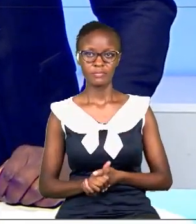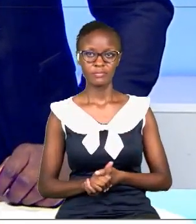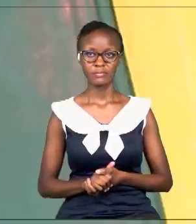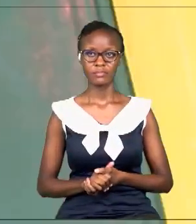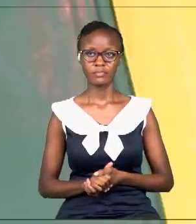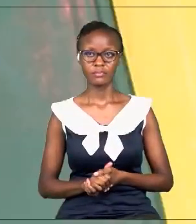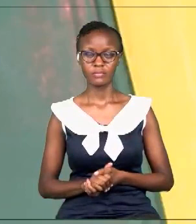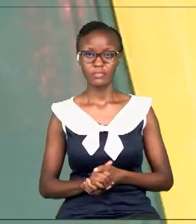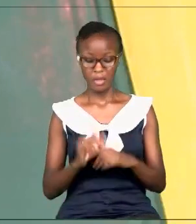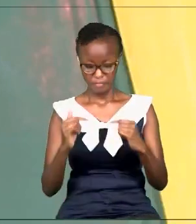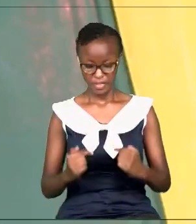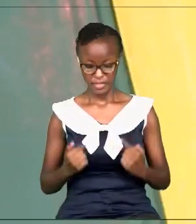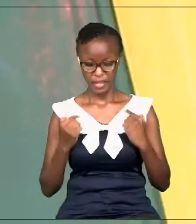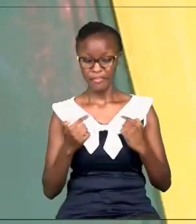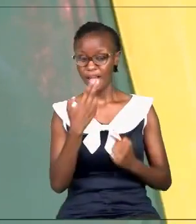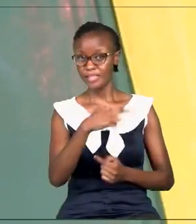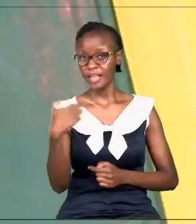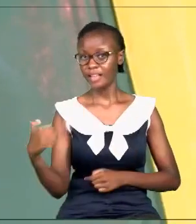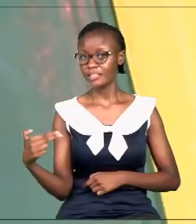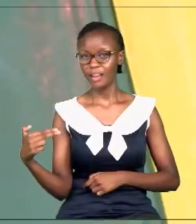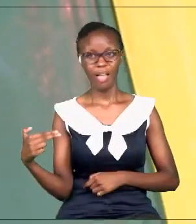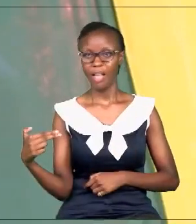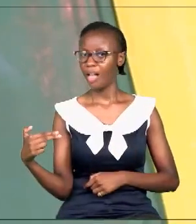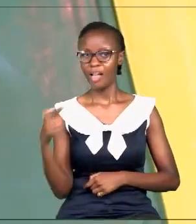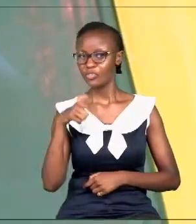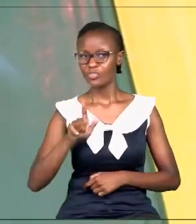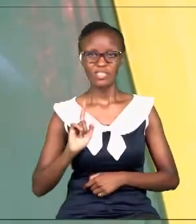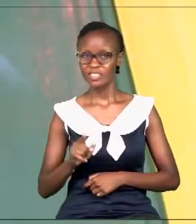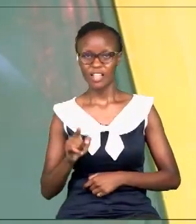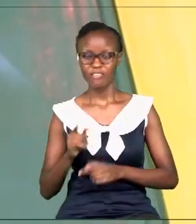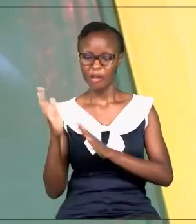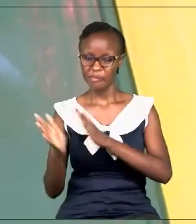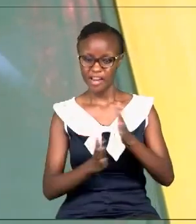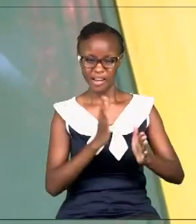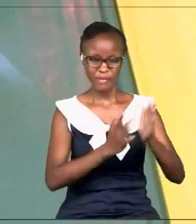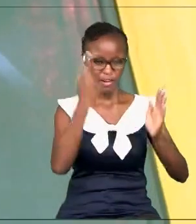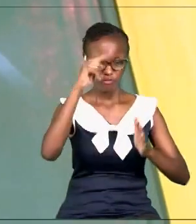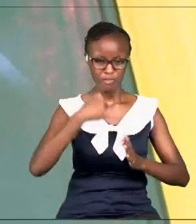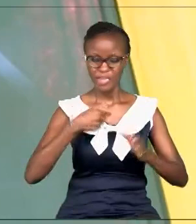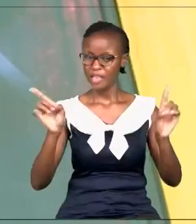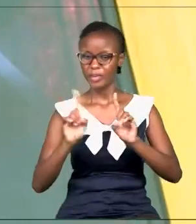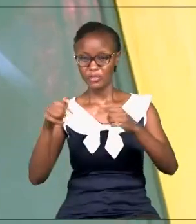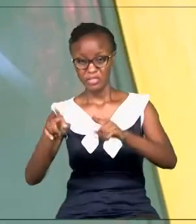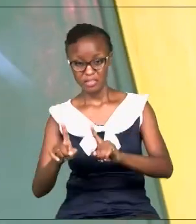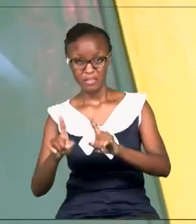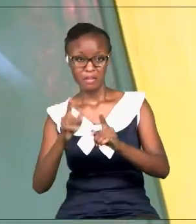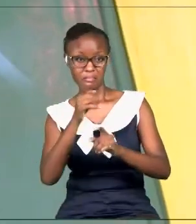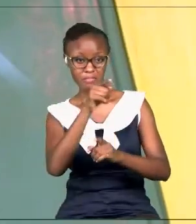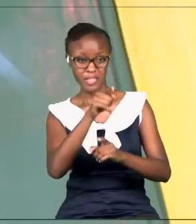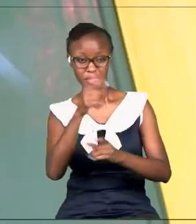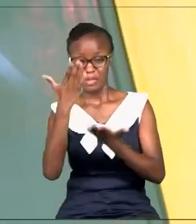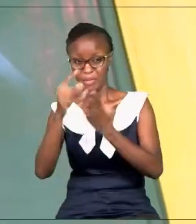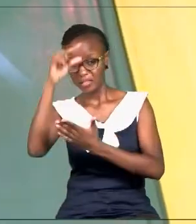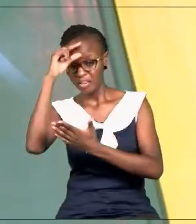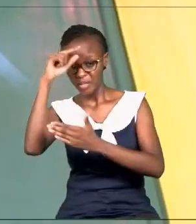Mimi pia kama hustler, Sipangwingwi. Wao wanaweza kupangwa na deep state, wapangwe na